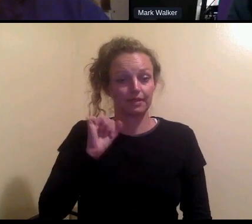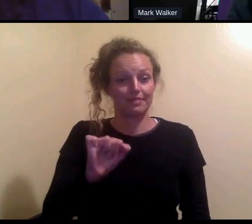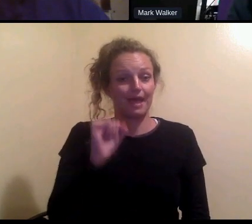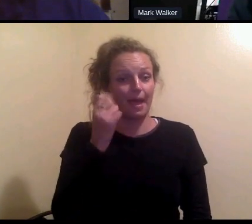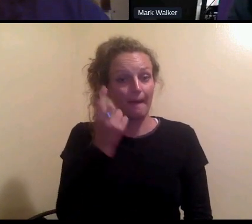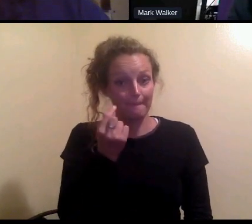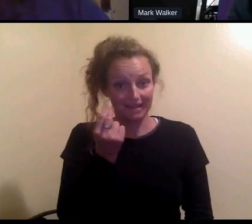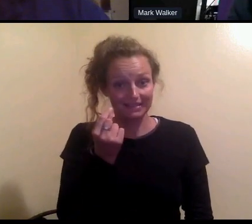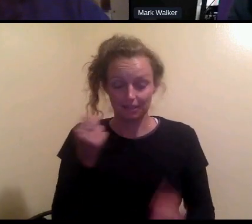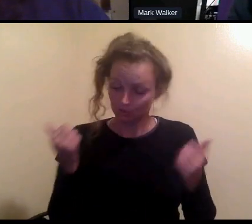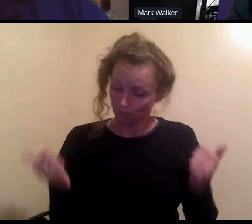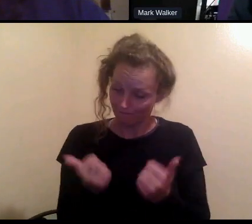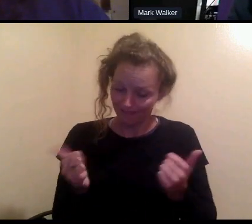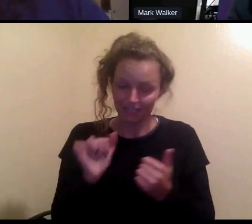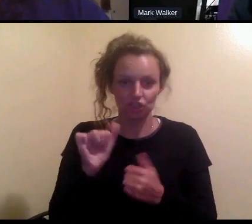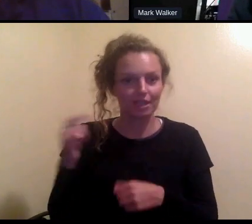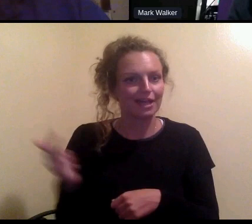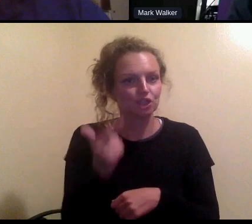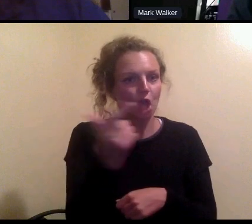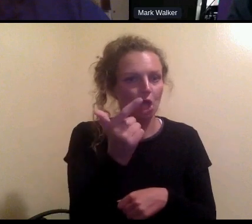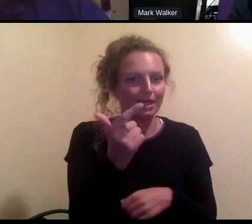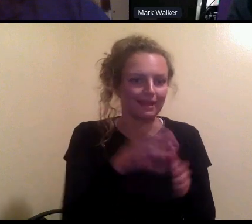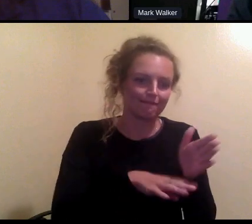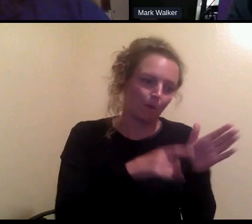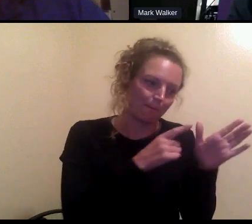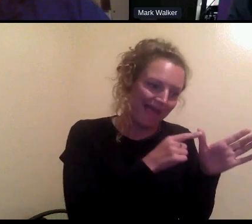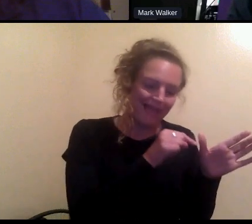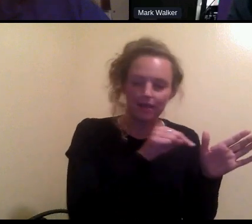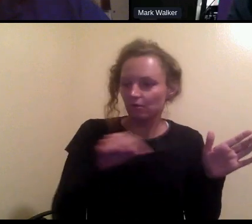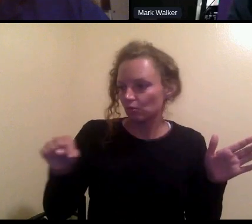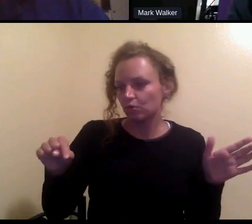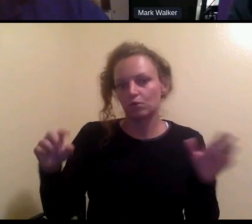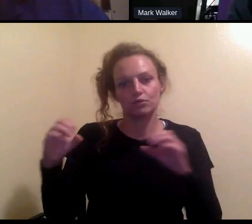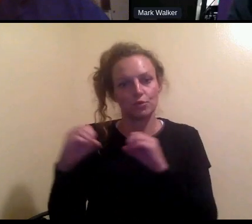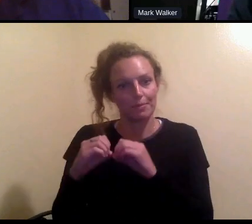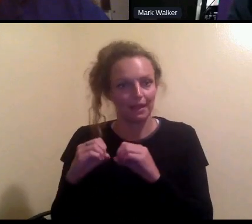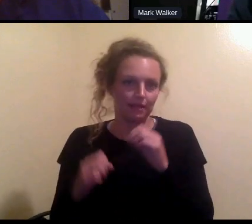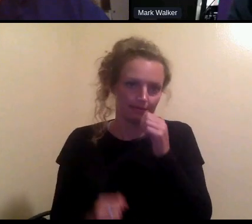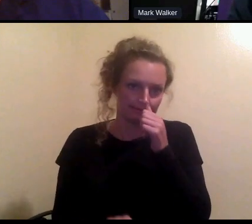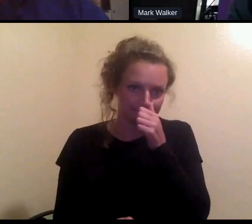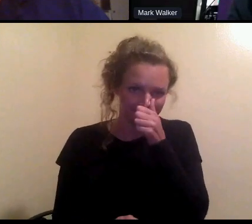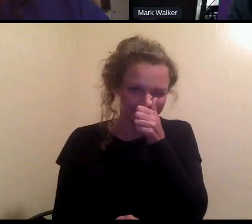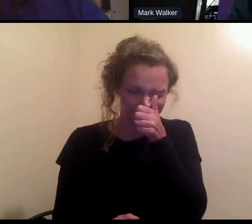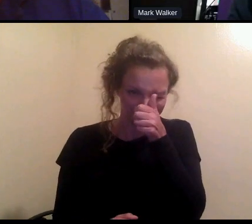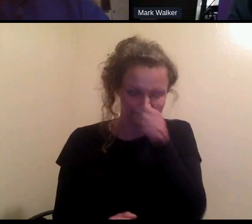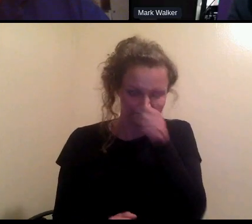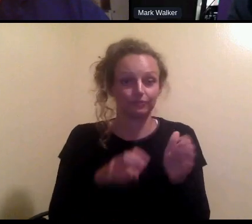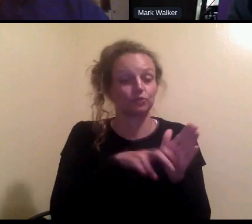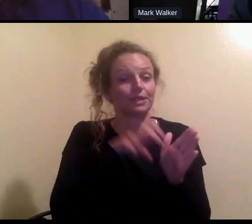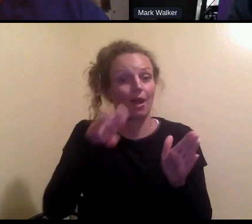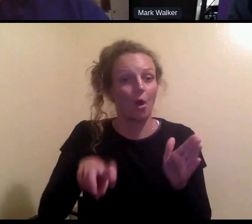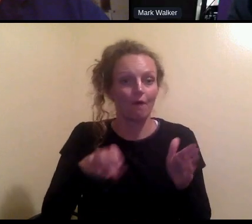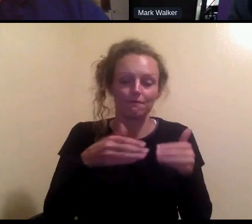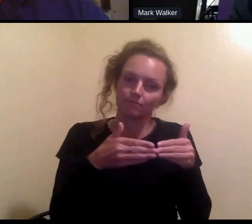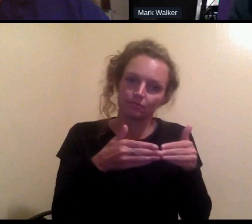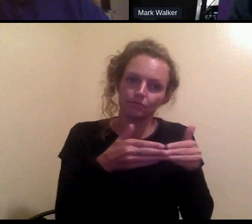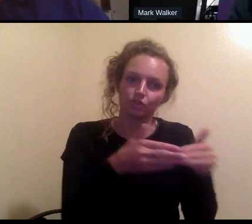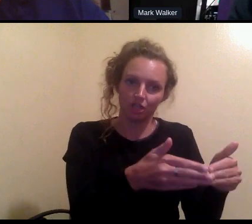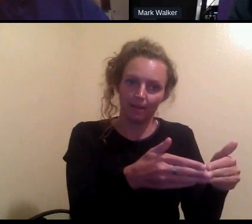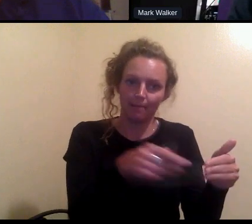And I'm not saying that digital apps and digital options and digital solutions haven't made a